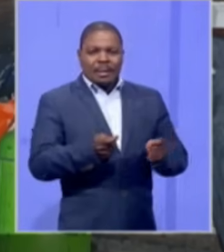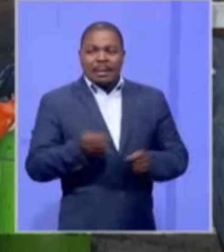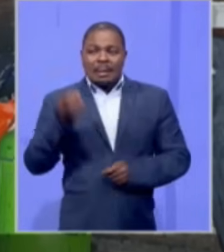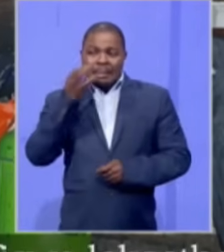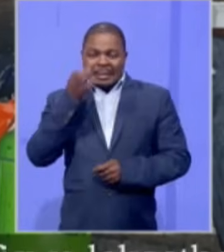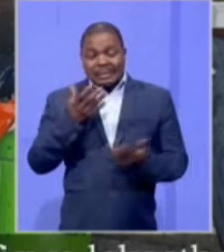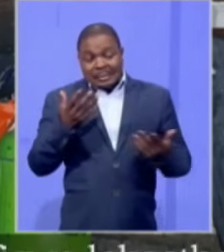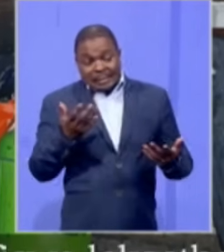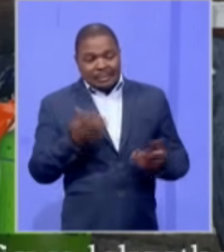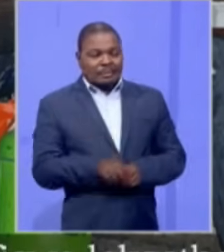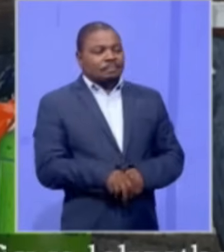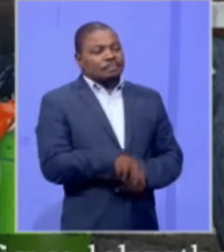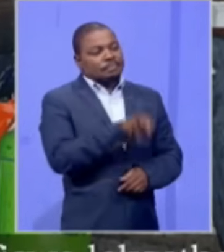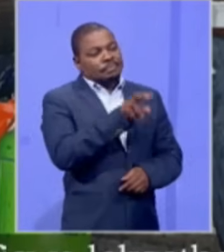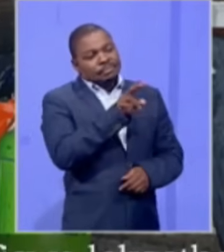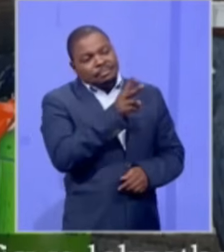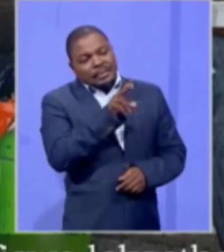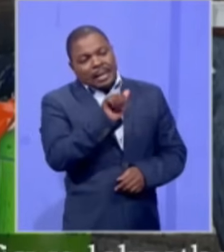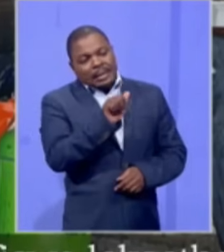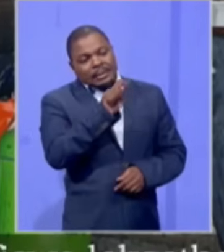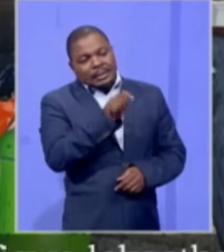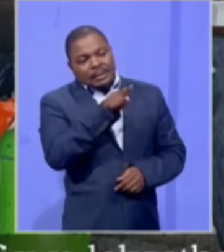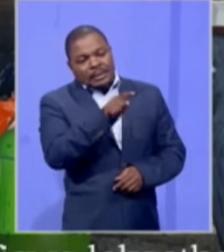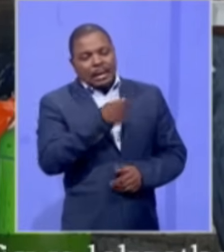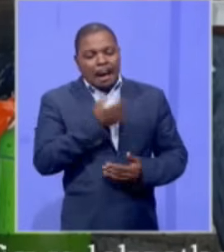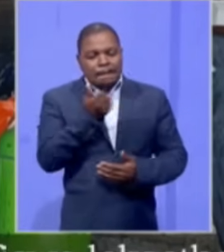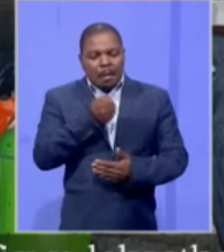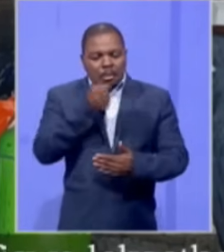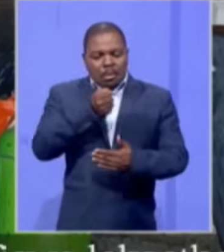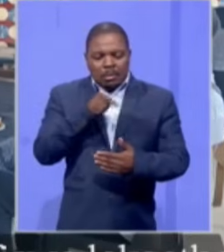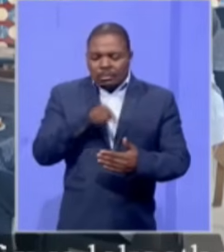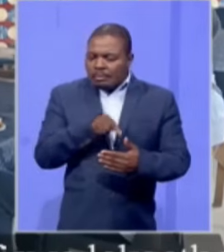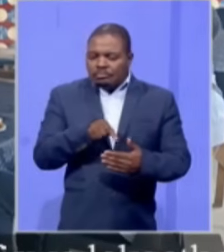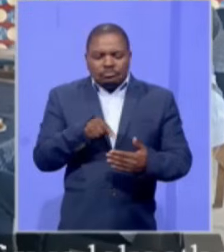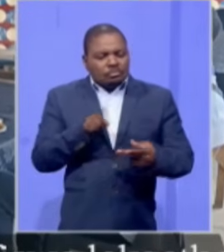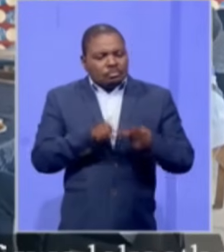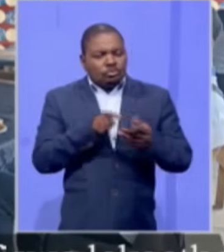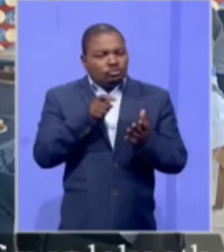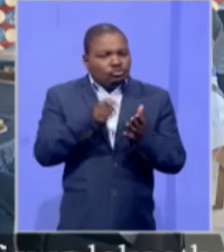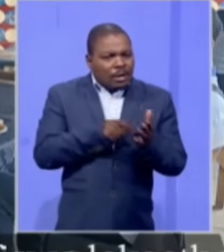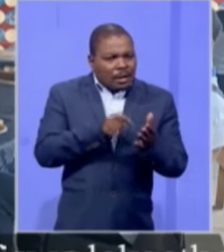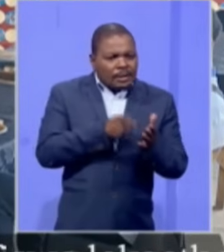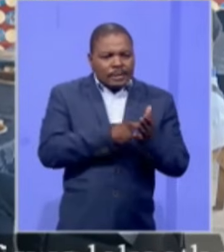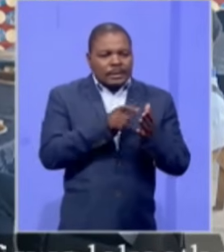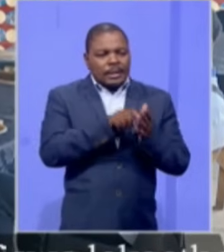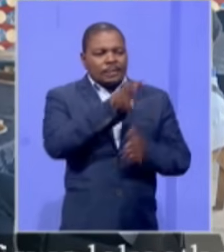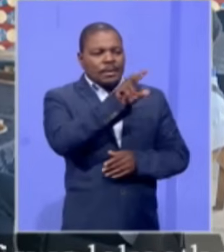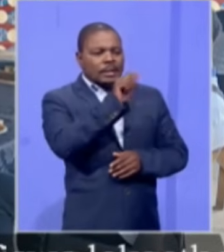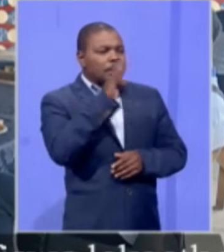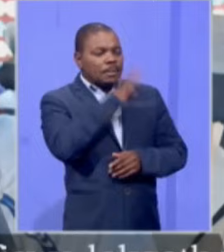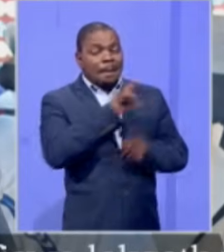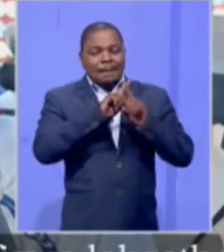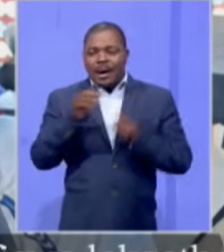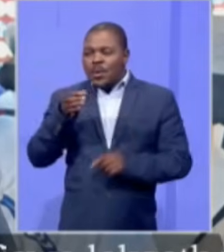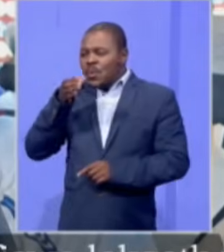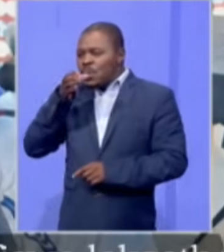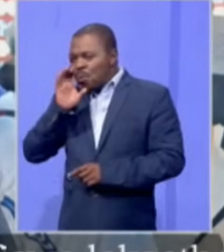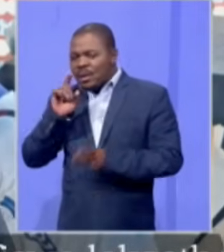fela lekgetho la bareki le sa kenyelletswa thekong ya phofo le raese ha o jwalo mefuteng e meng ya dijo le dino.